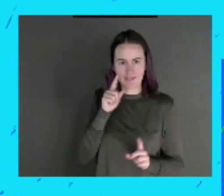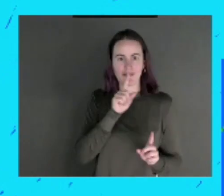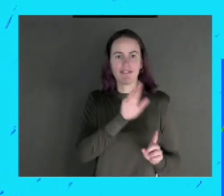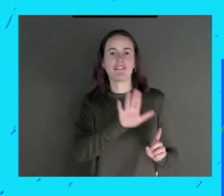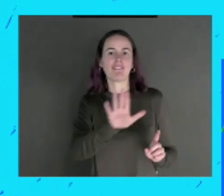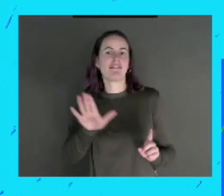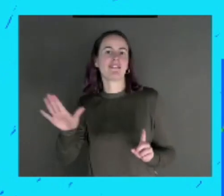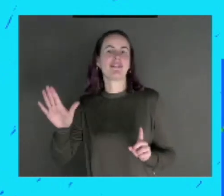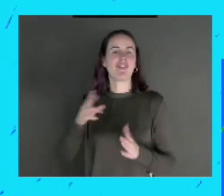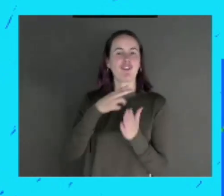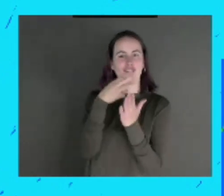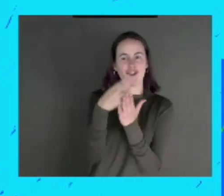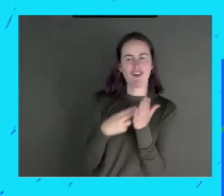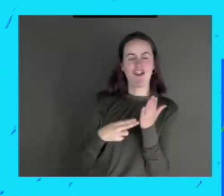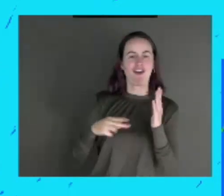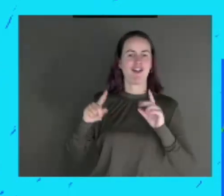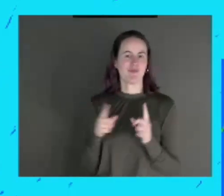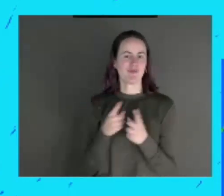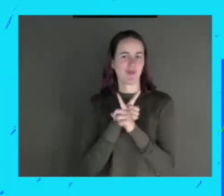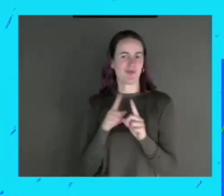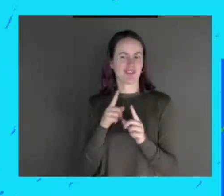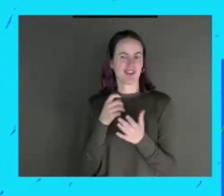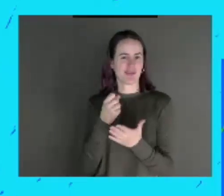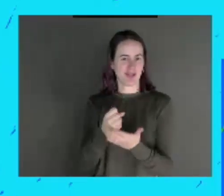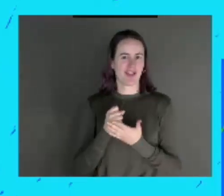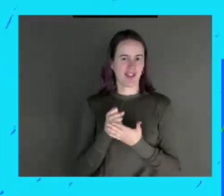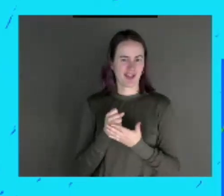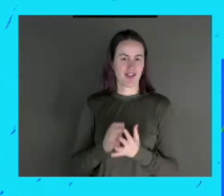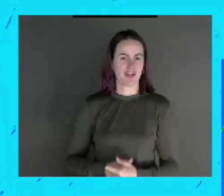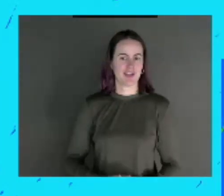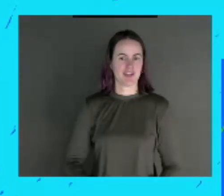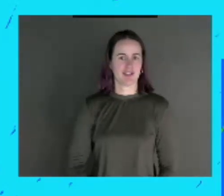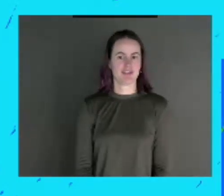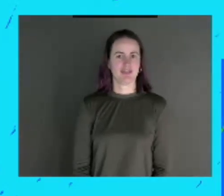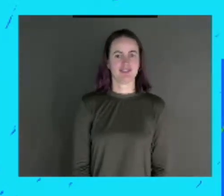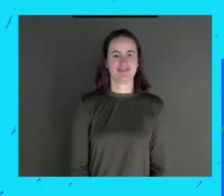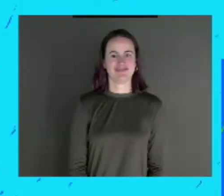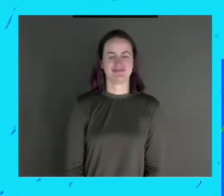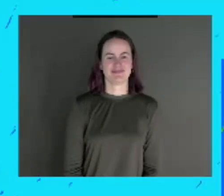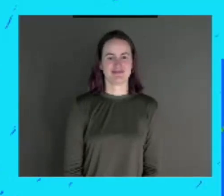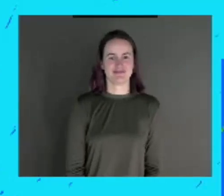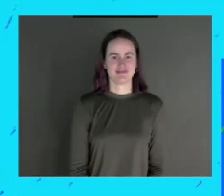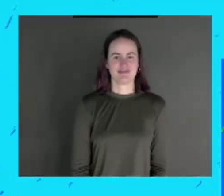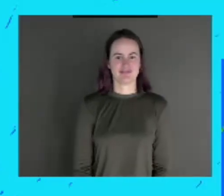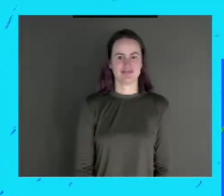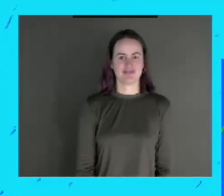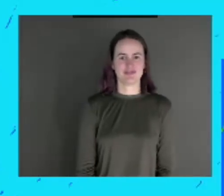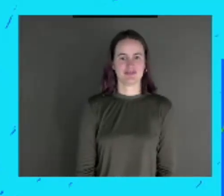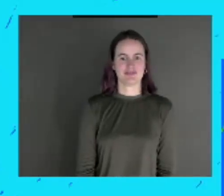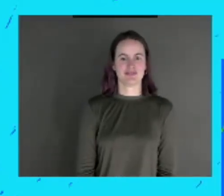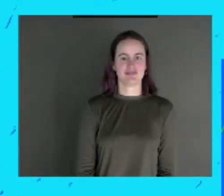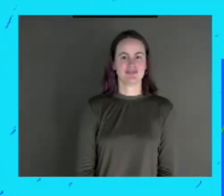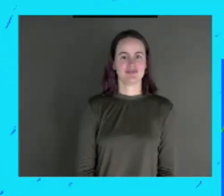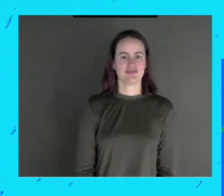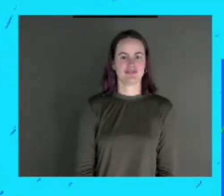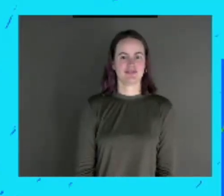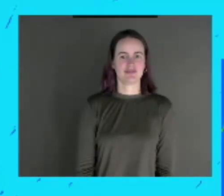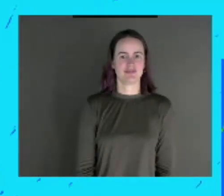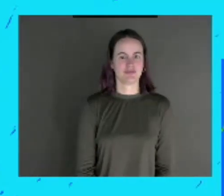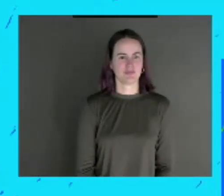help improve them. So God, our demons thoughts we can't escape. It mentally eats us and lead to